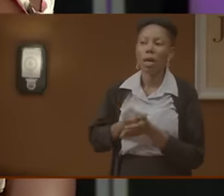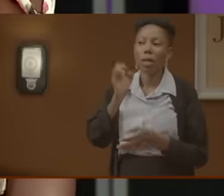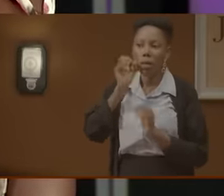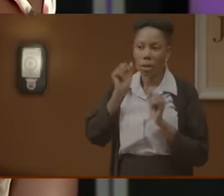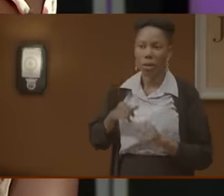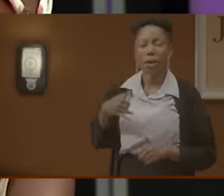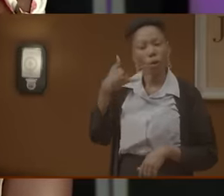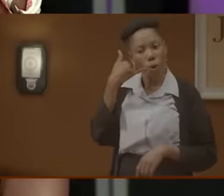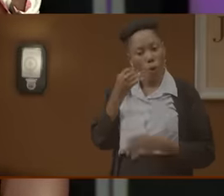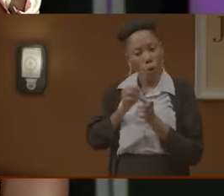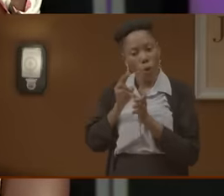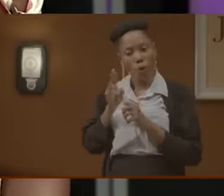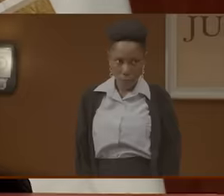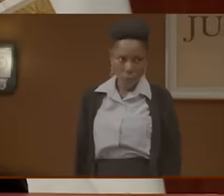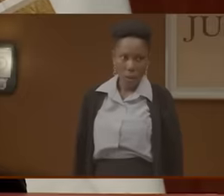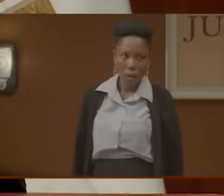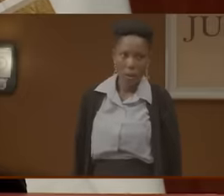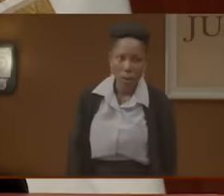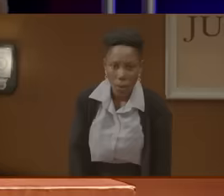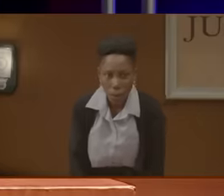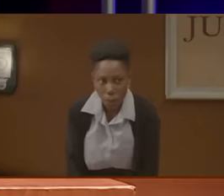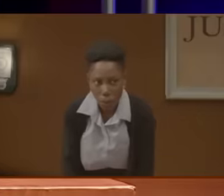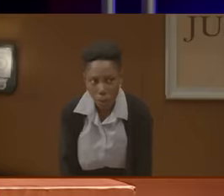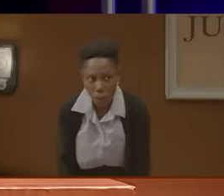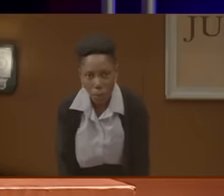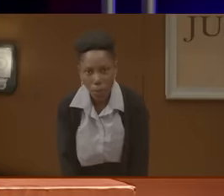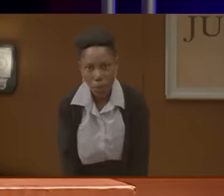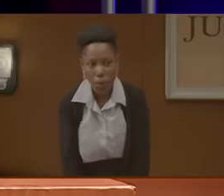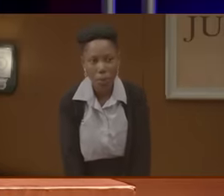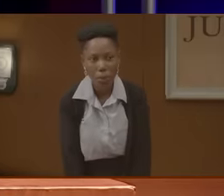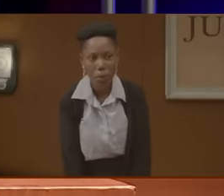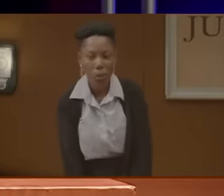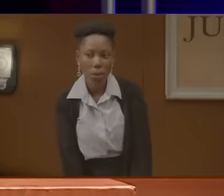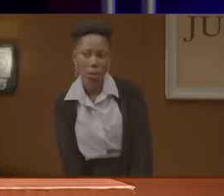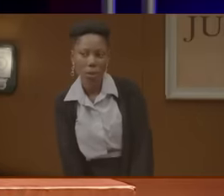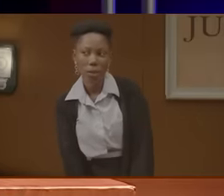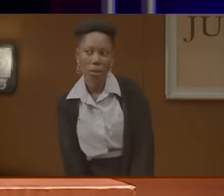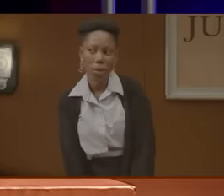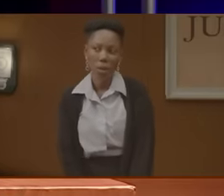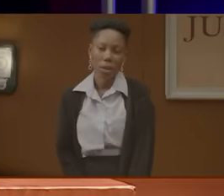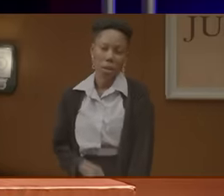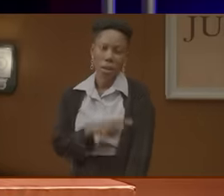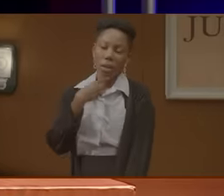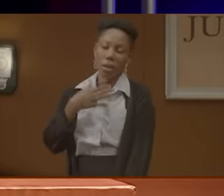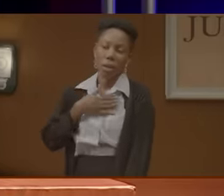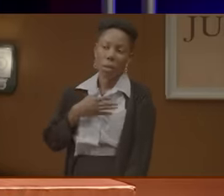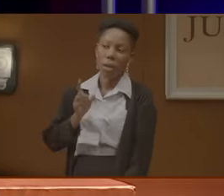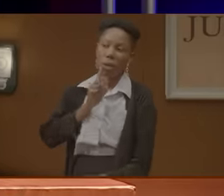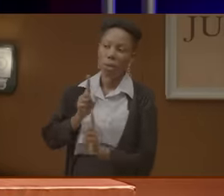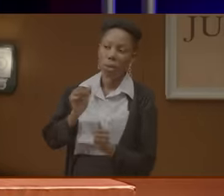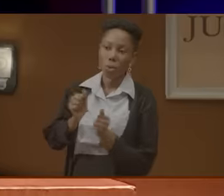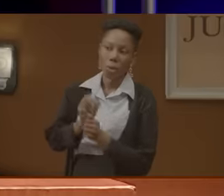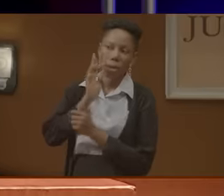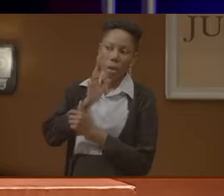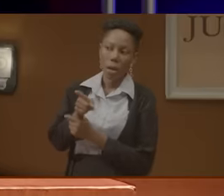know whether you are in the shop or you are not. Okay. So, no, first, you should help me to speak to her. So, like